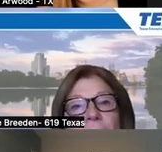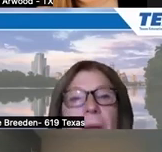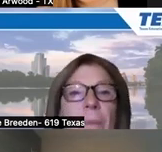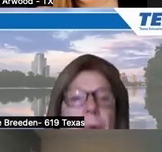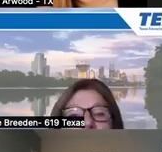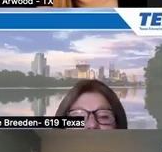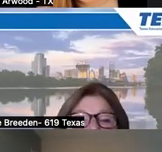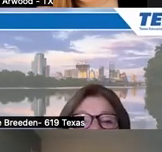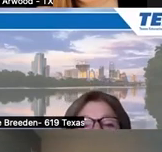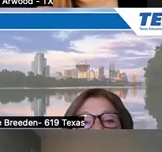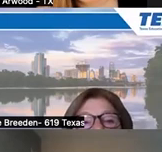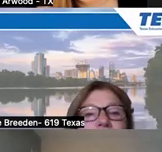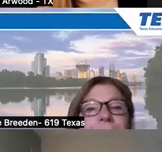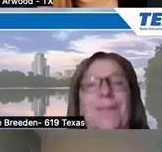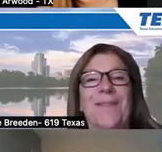Good morning.